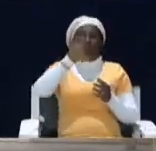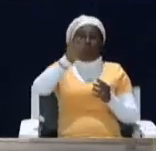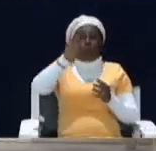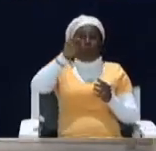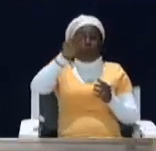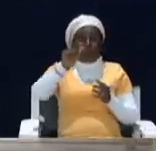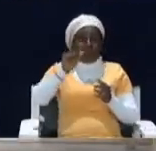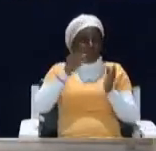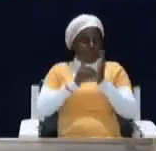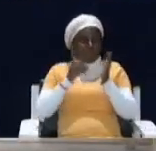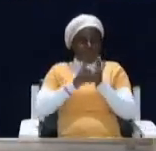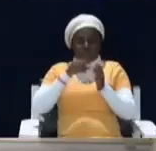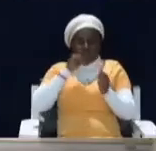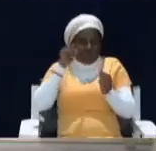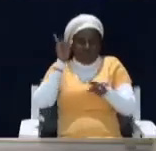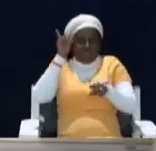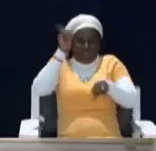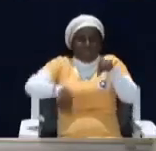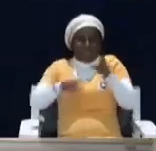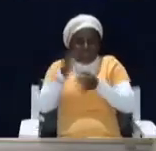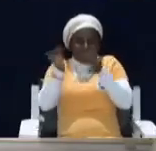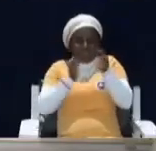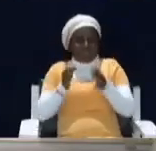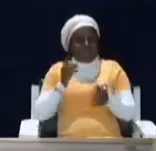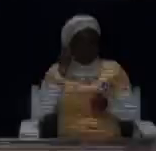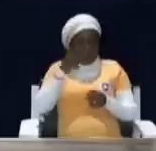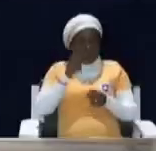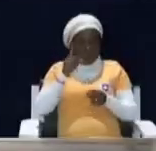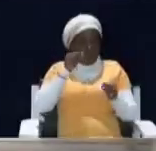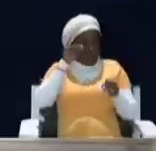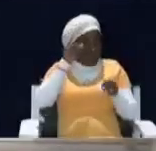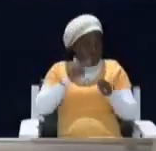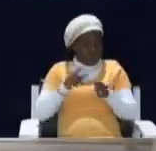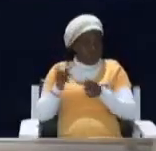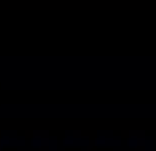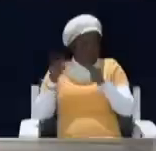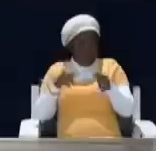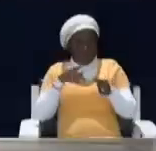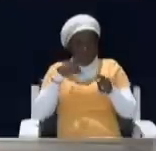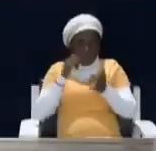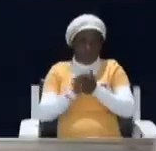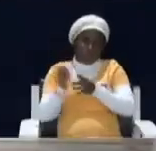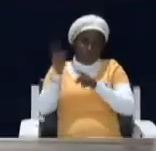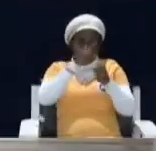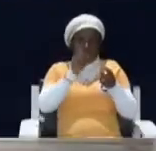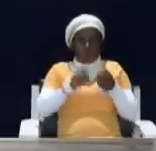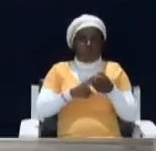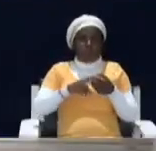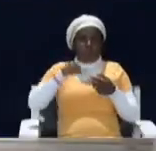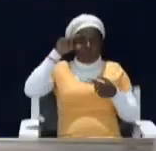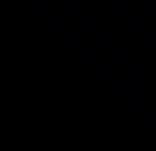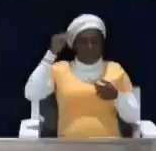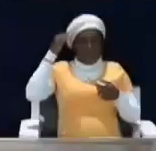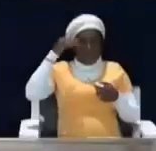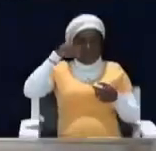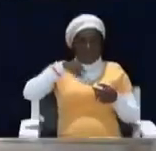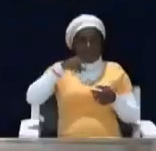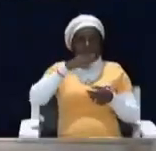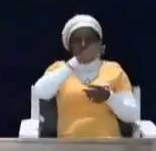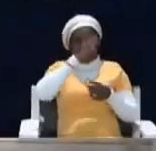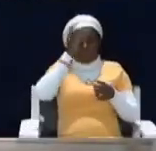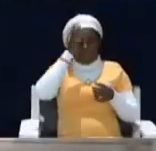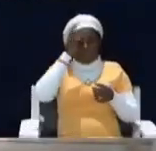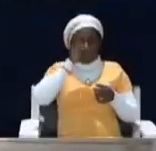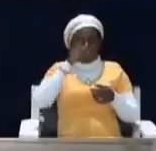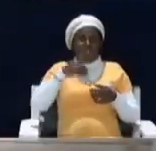clue. Later, one of our brethren came and prayed for us. He advised me to go to headquarters. That daddy is having Thanksgiving service